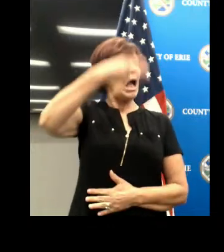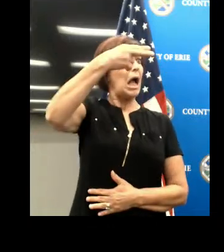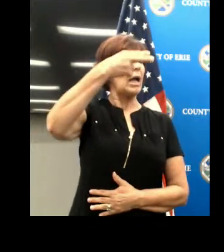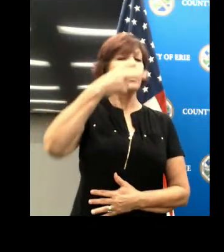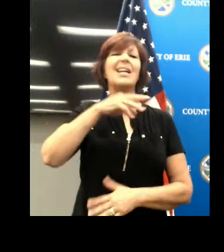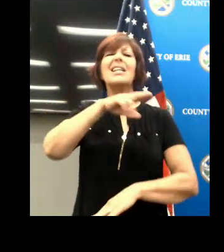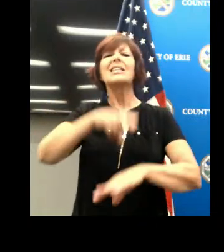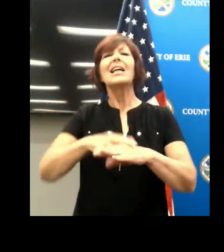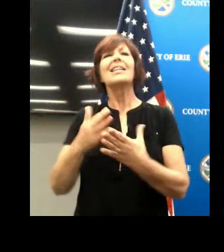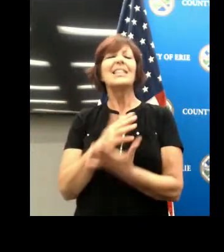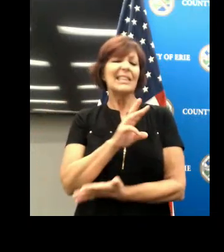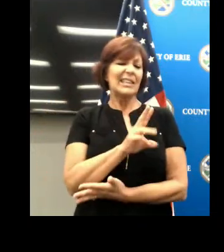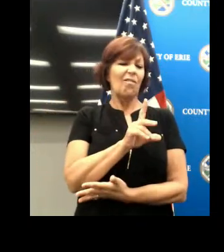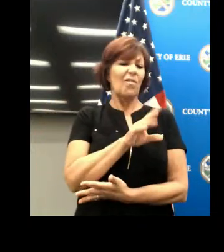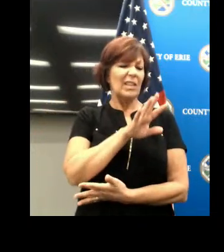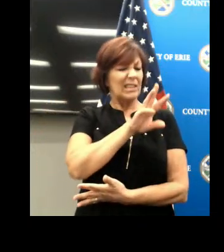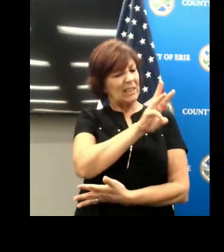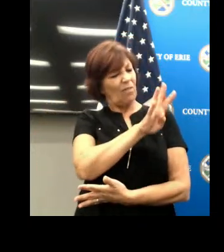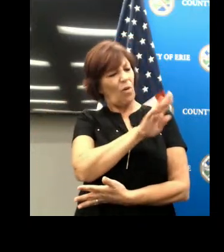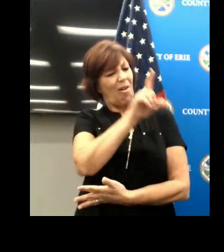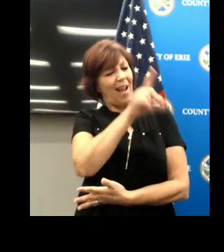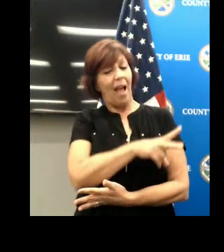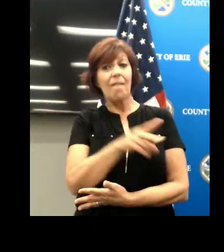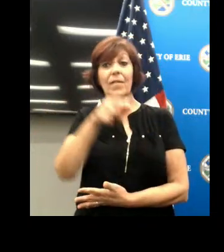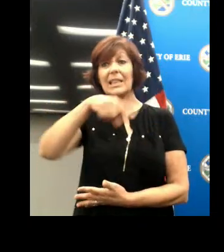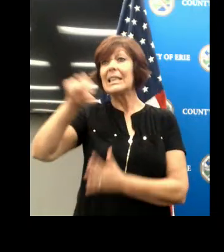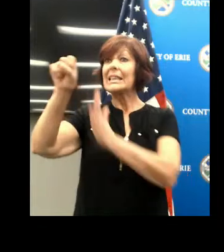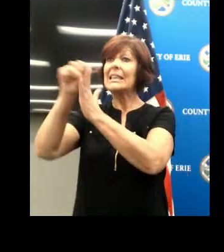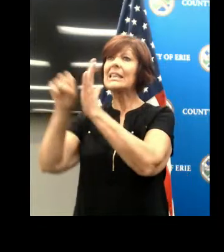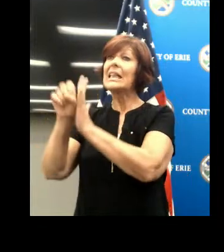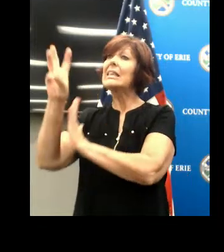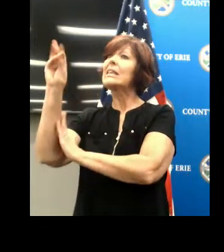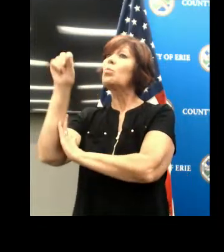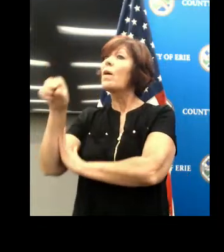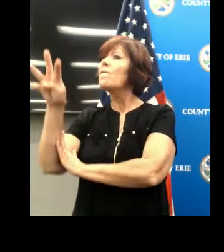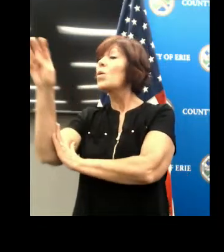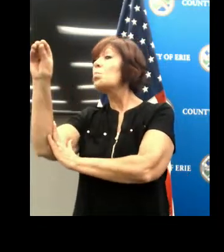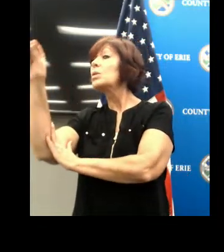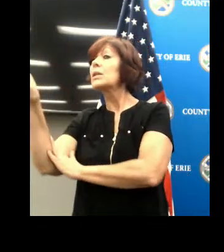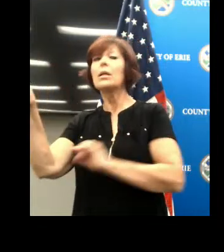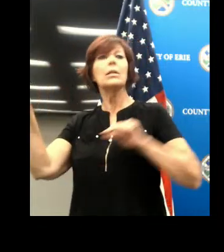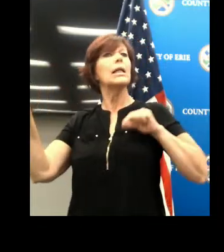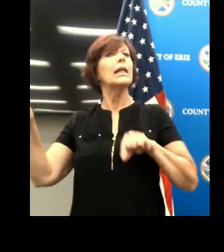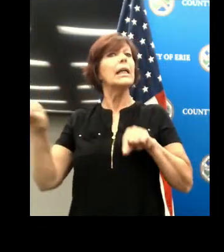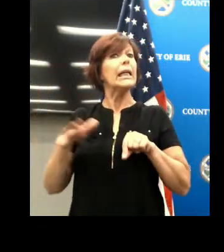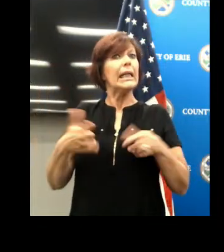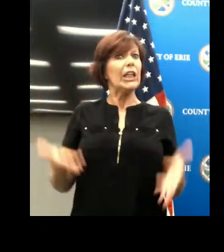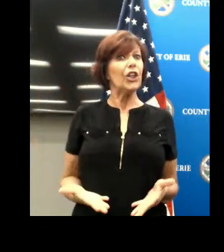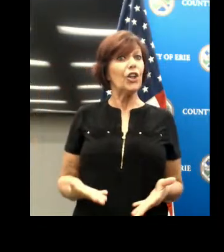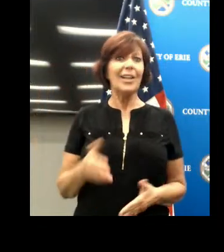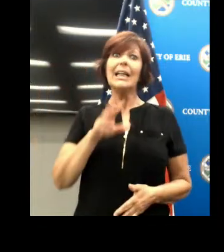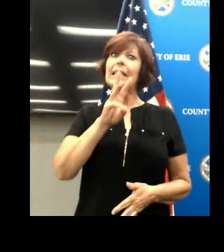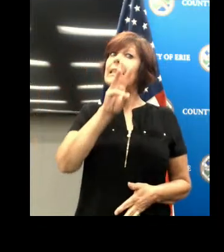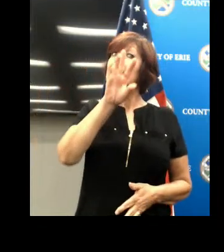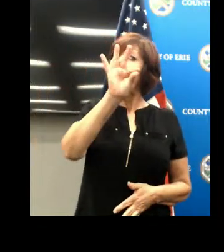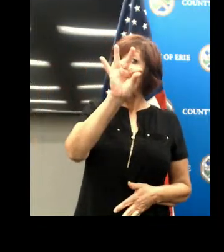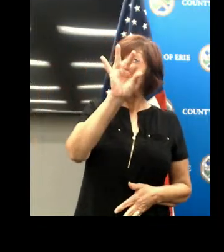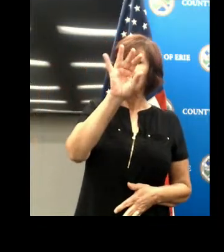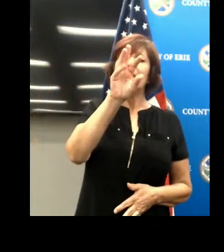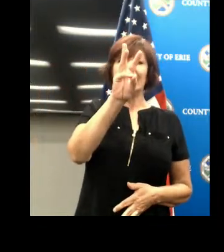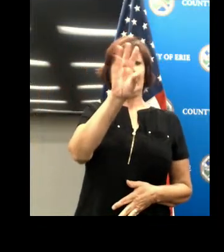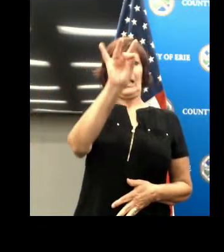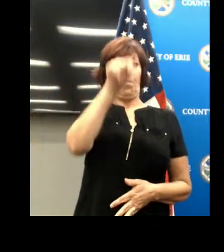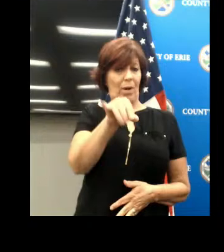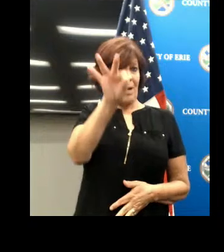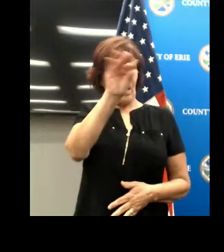is 64.5%, our state average is 60.4%, and our Erie County average is 68.9%. That's